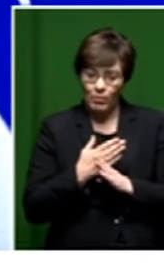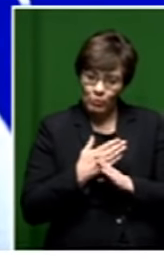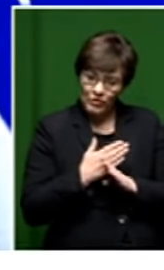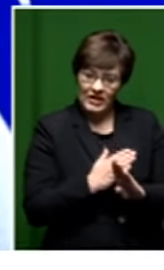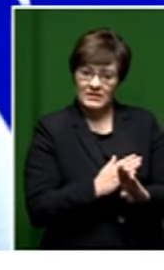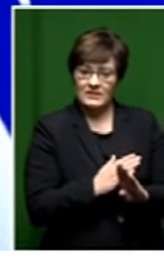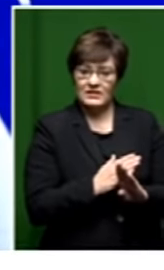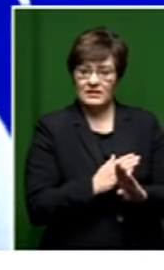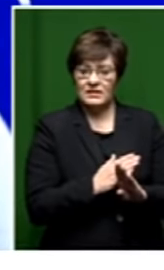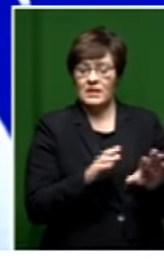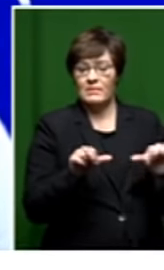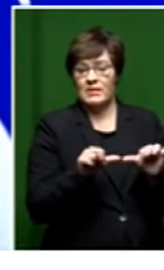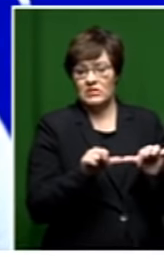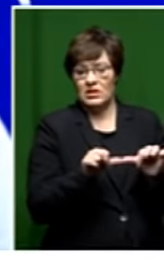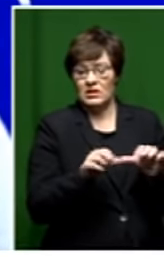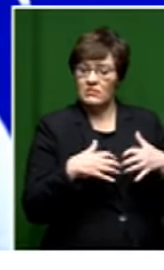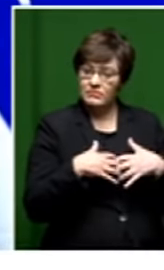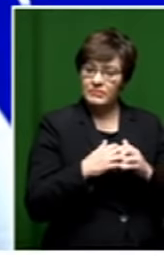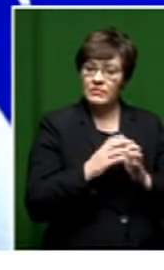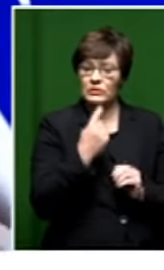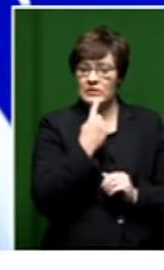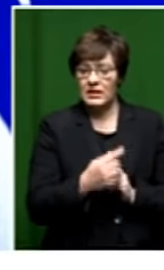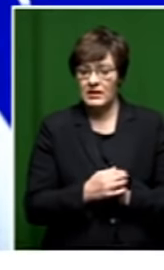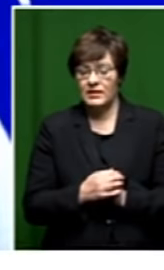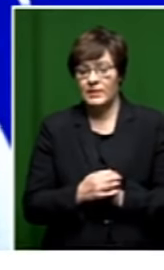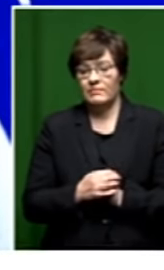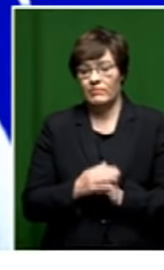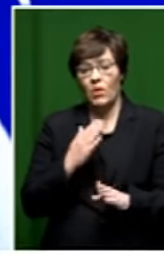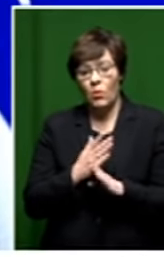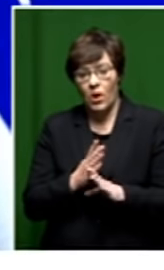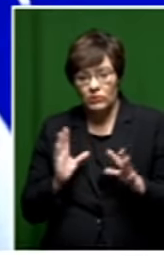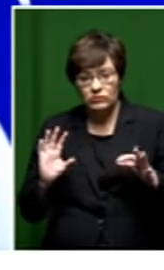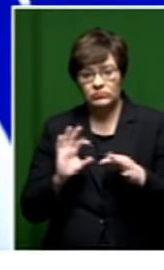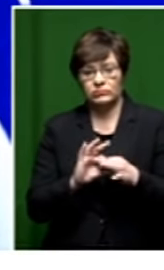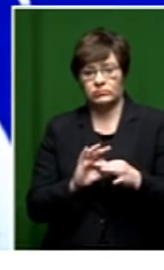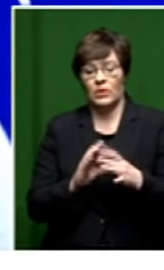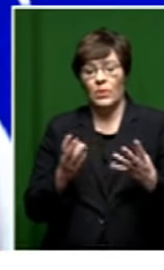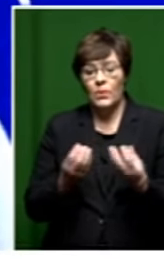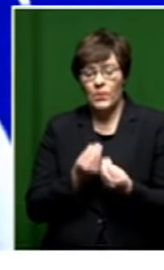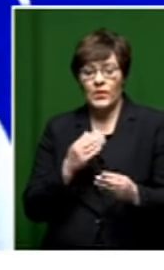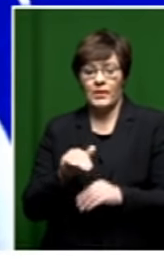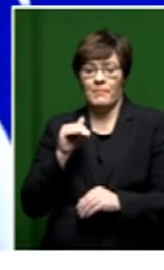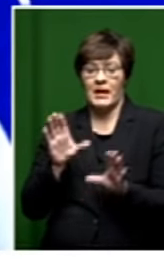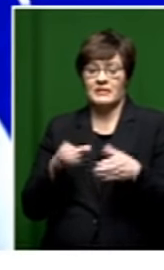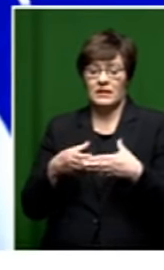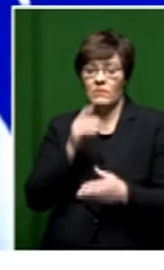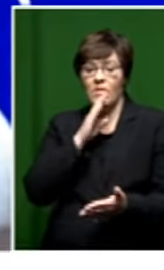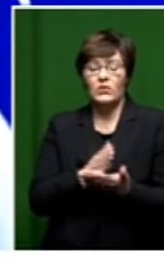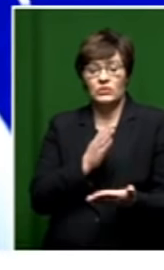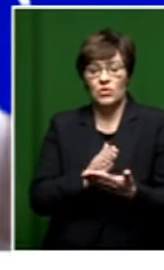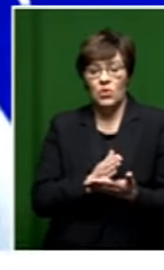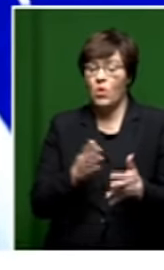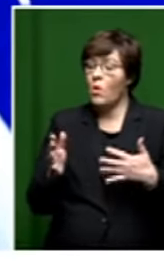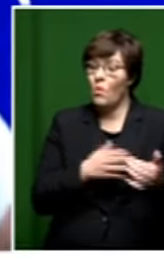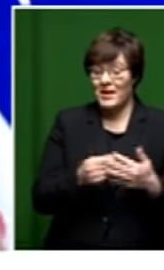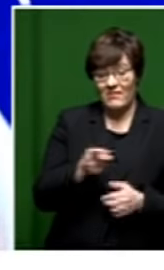preventative measures that we've put in place to say, let us work together with the banking sector to ensure that,